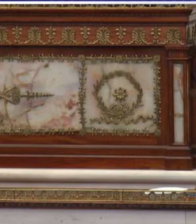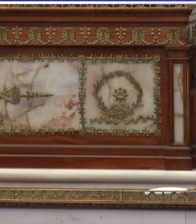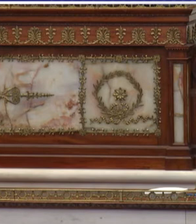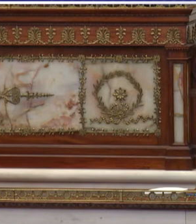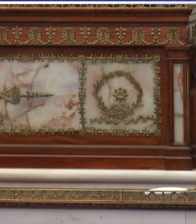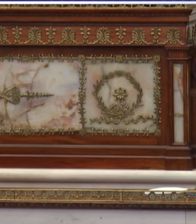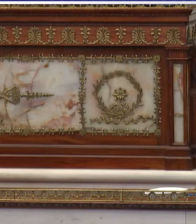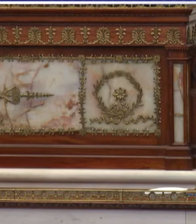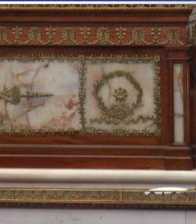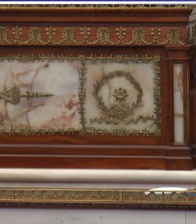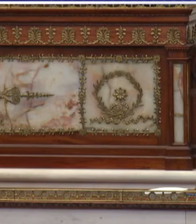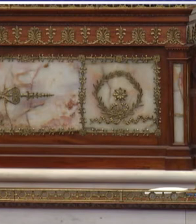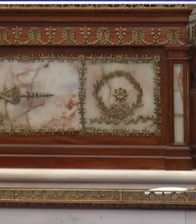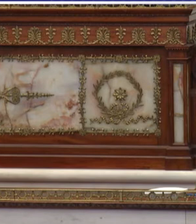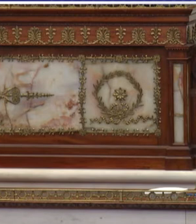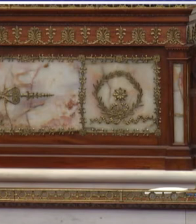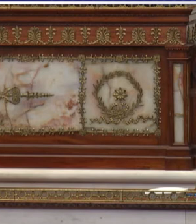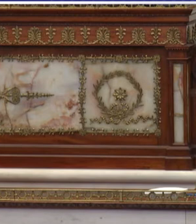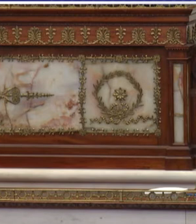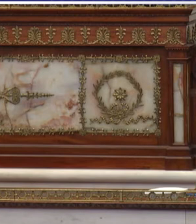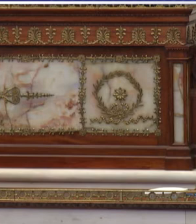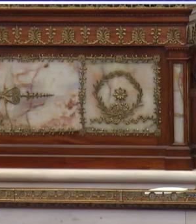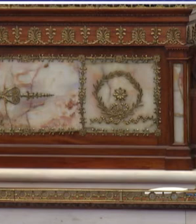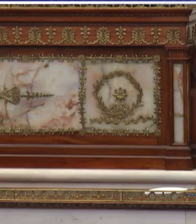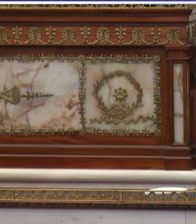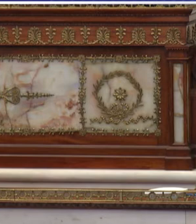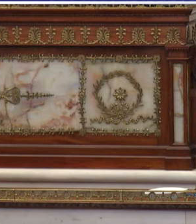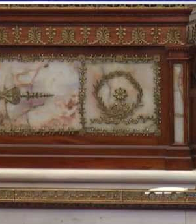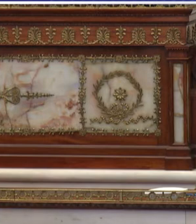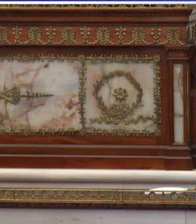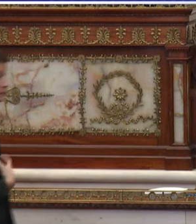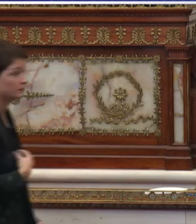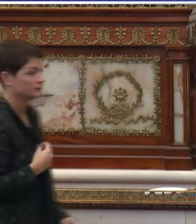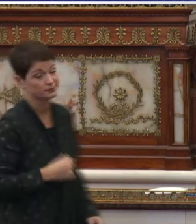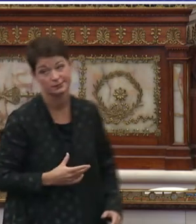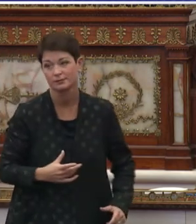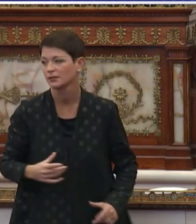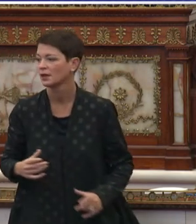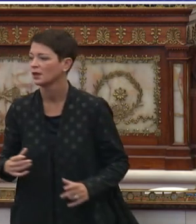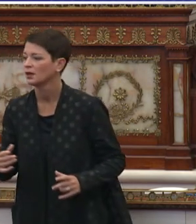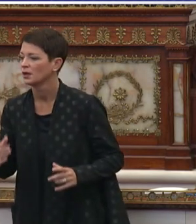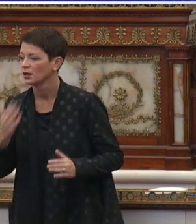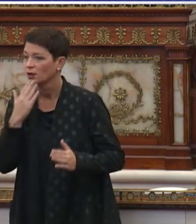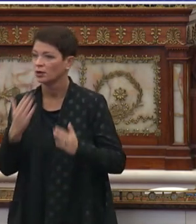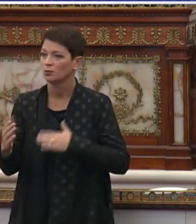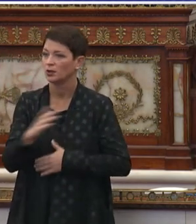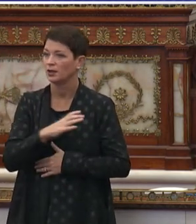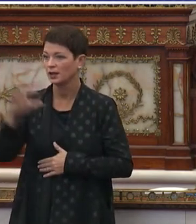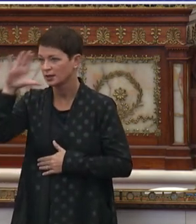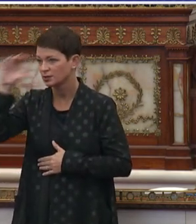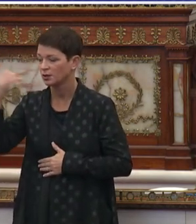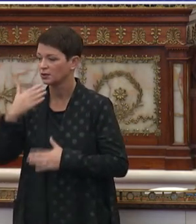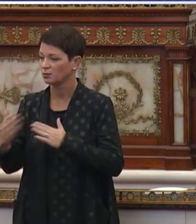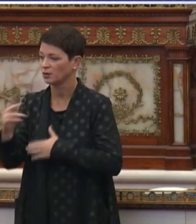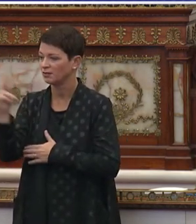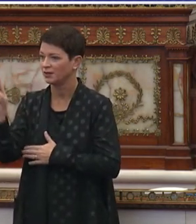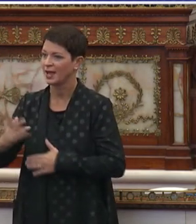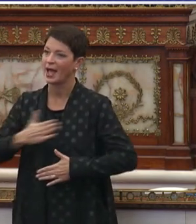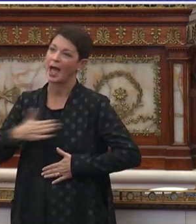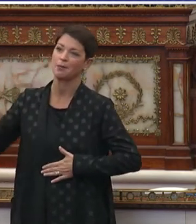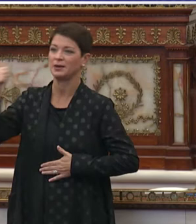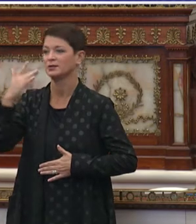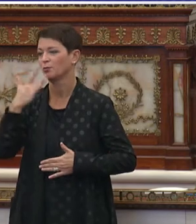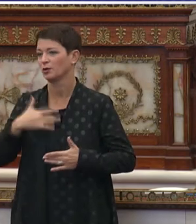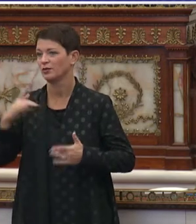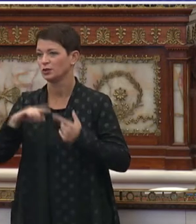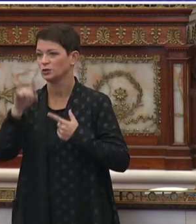Councilwoman Gilmore Richardson. Good morning, Council President. Good morning, colleagues, and good morning, Philadelphia. Happiest of